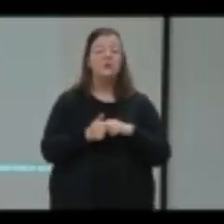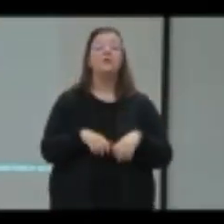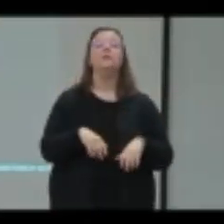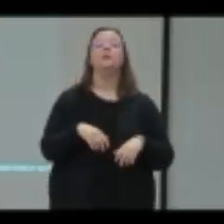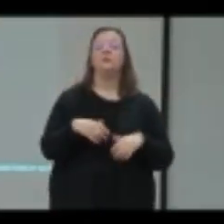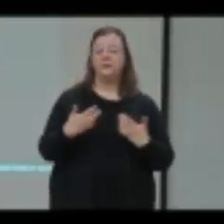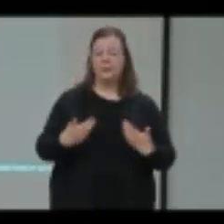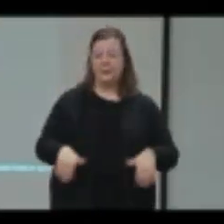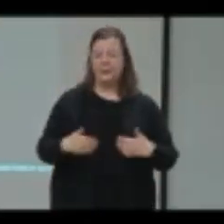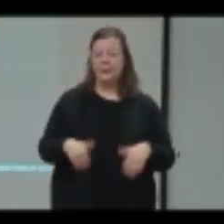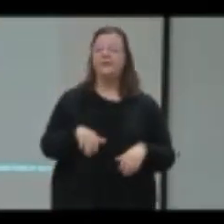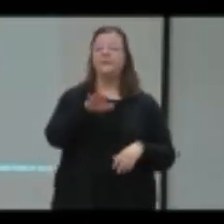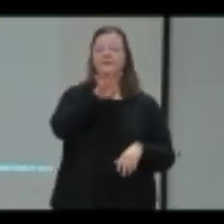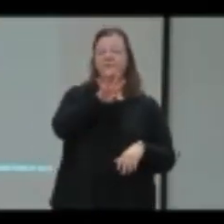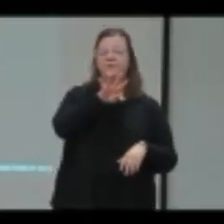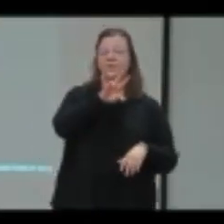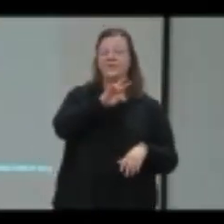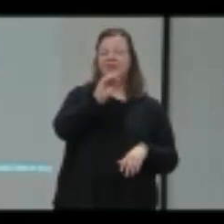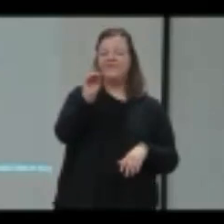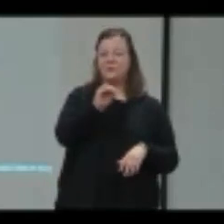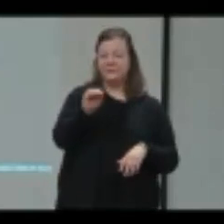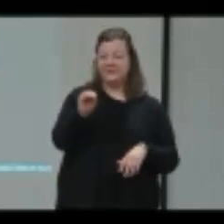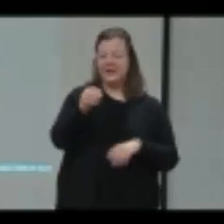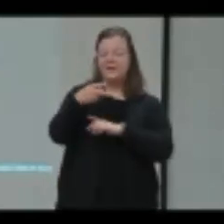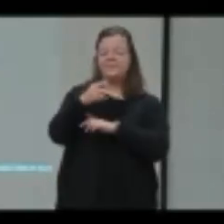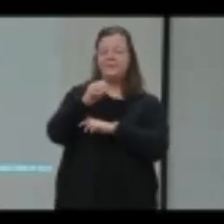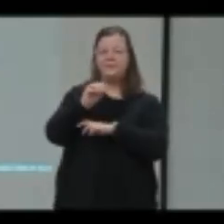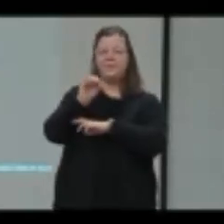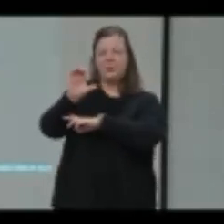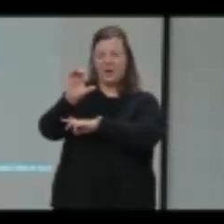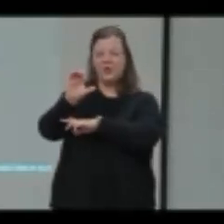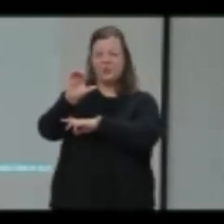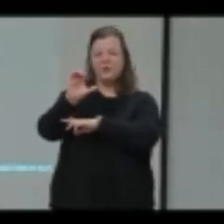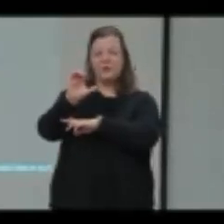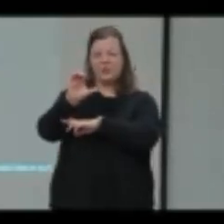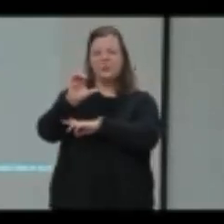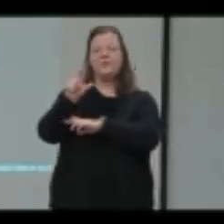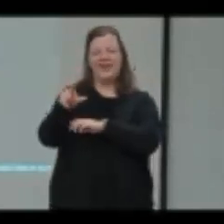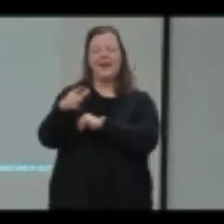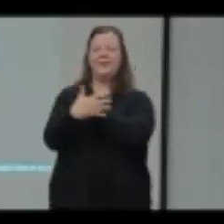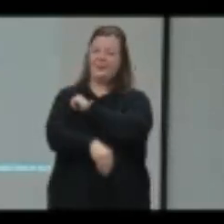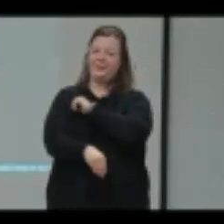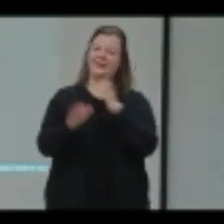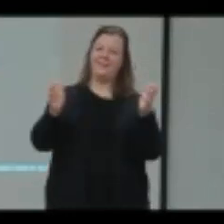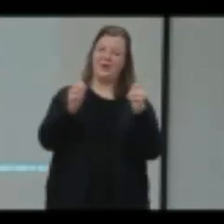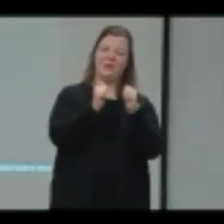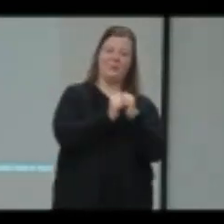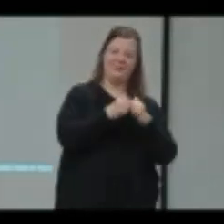as opposed to 36%, of people of color who identify as queer, trans, live in poverty.